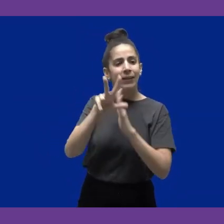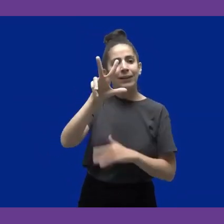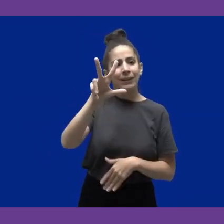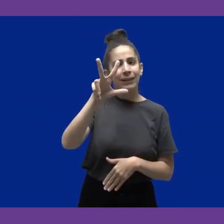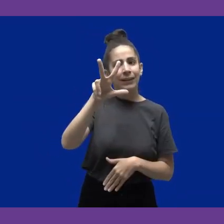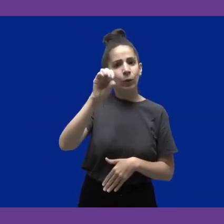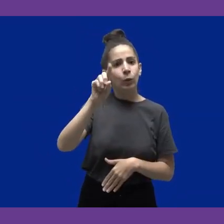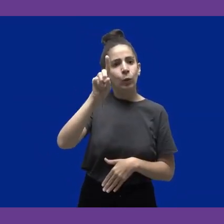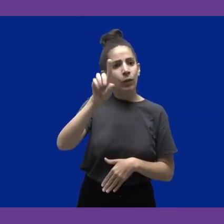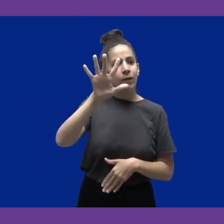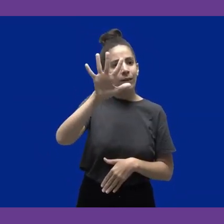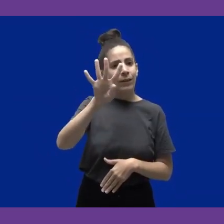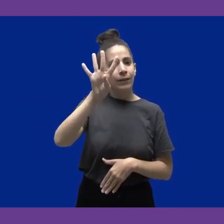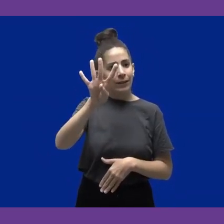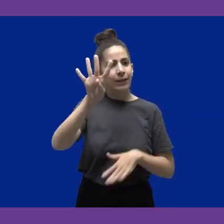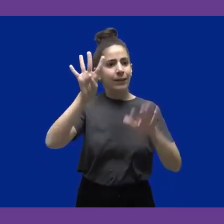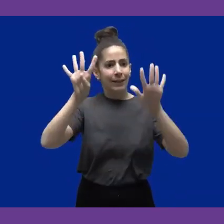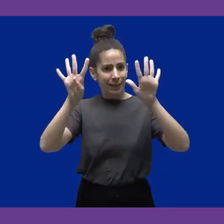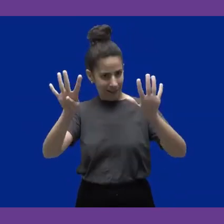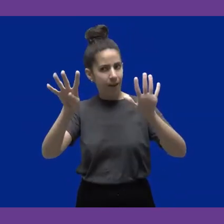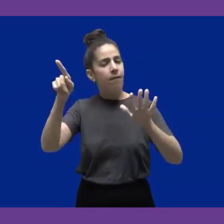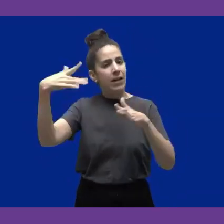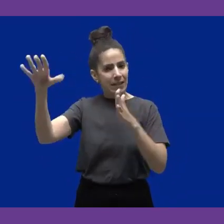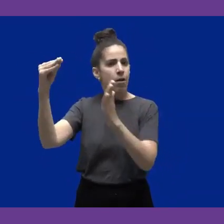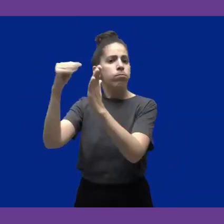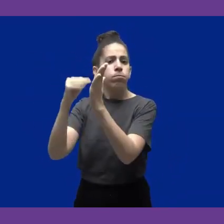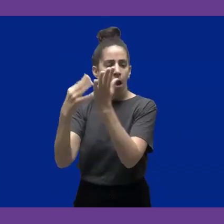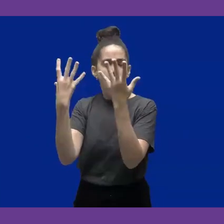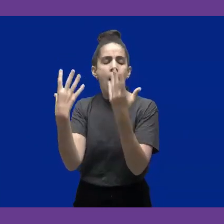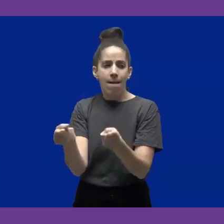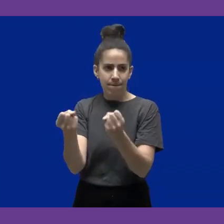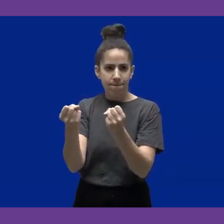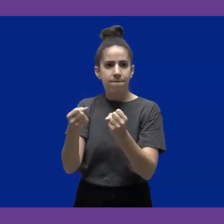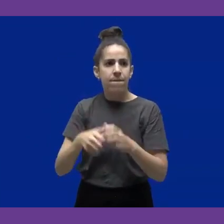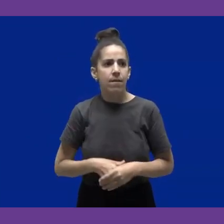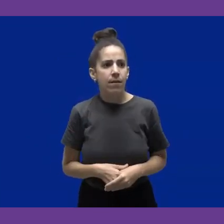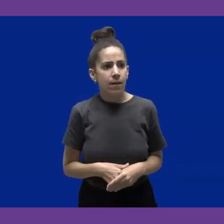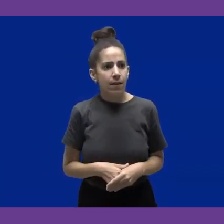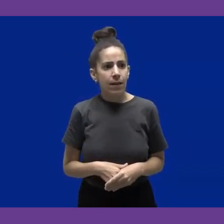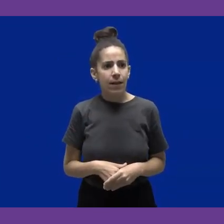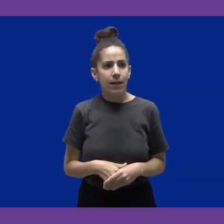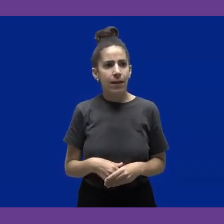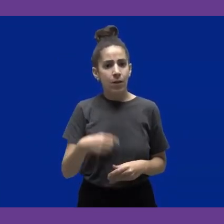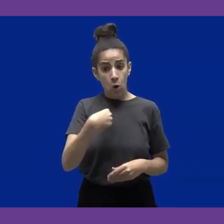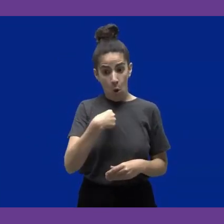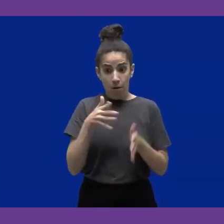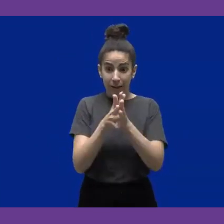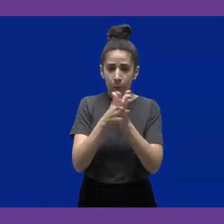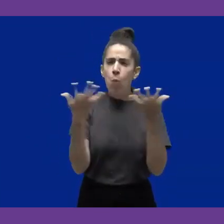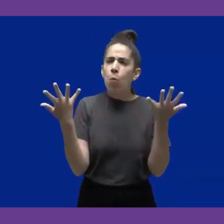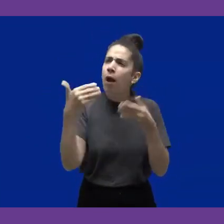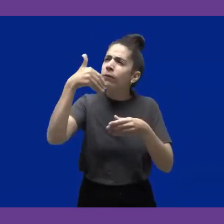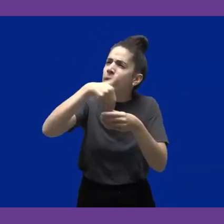you. I don't feel comfortable explaining the technical details because I'm not an expert on